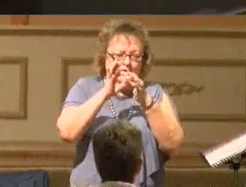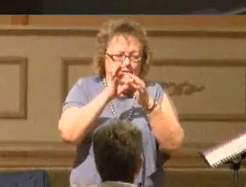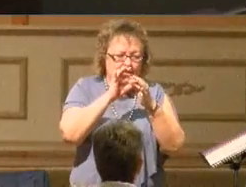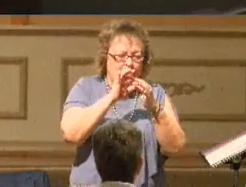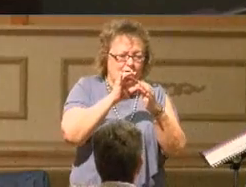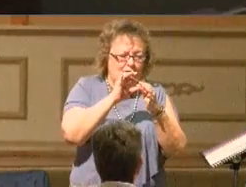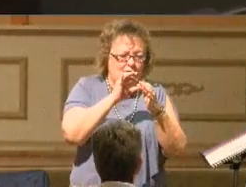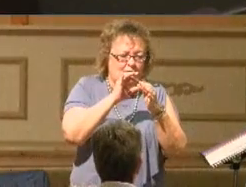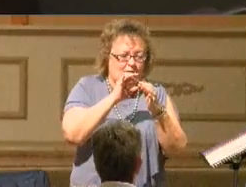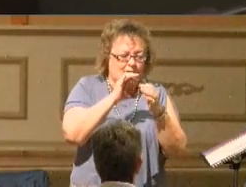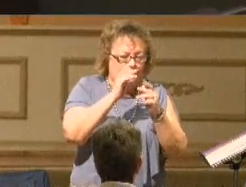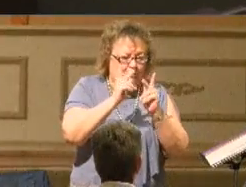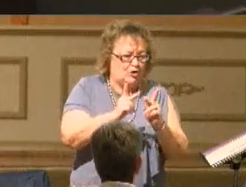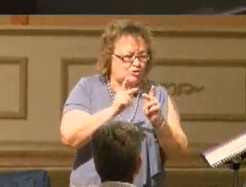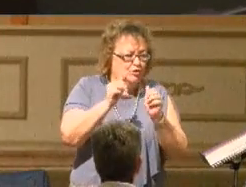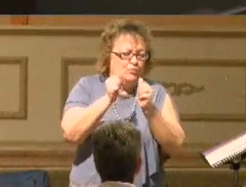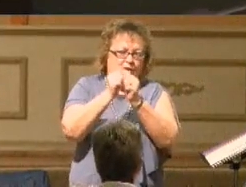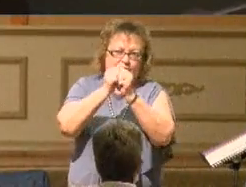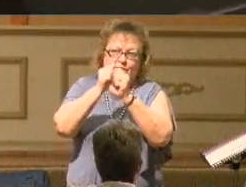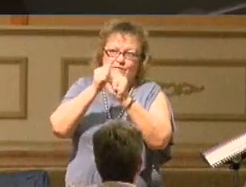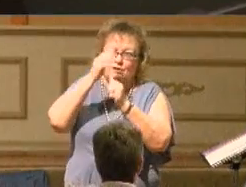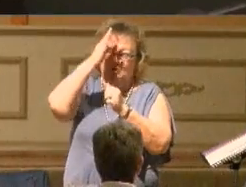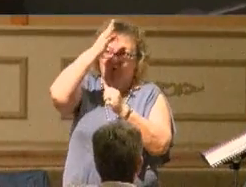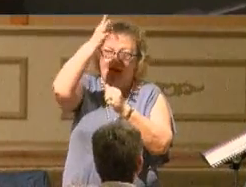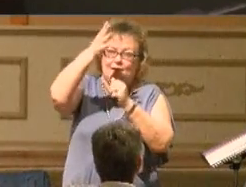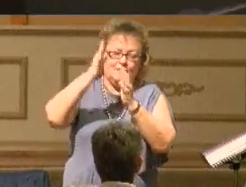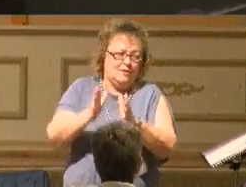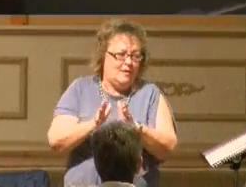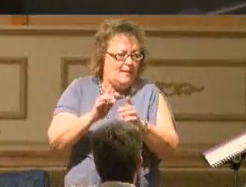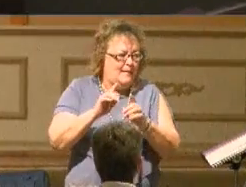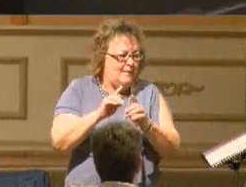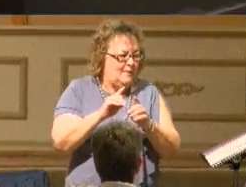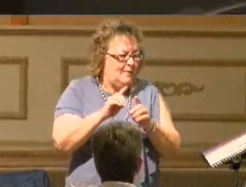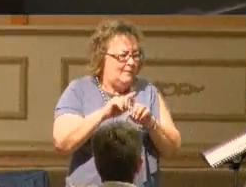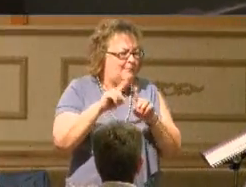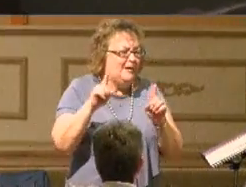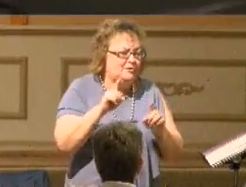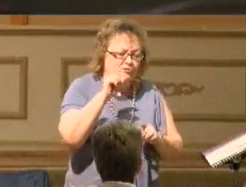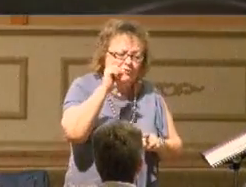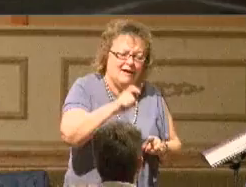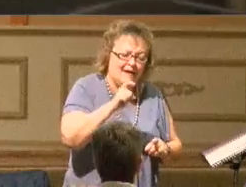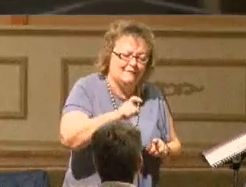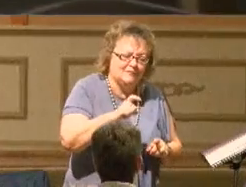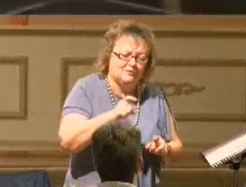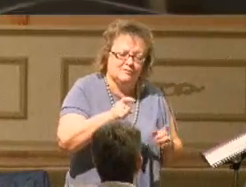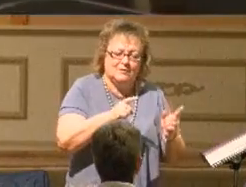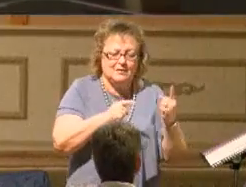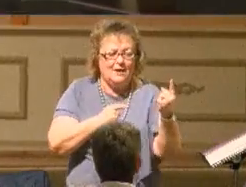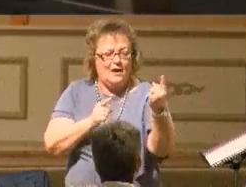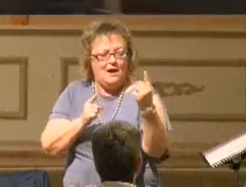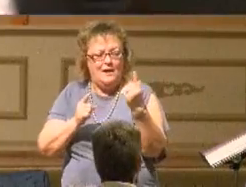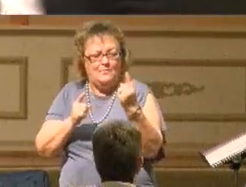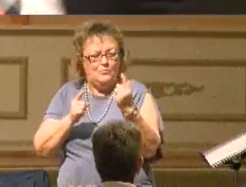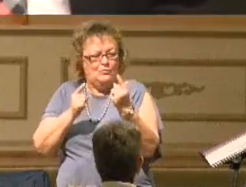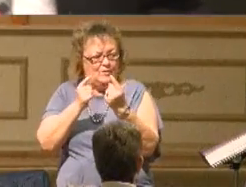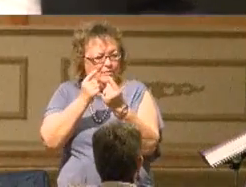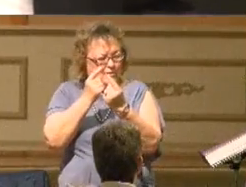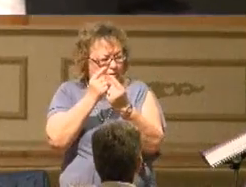the Creator. That's what I'll do. But you have to come in repentance of your sin and